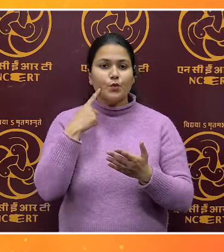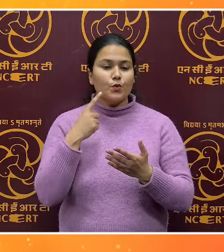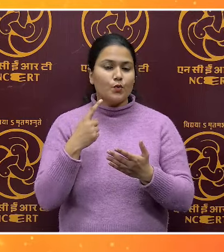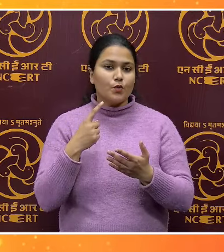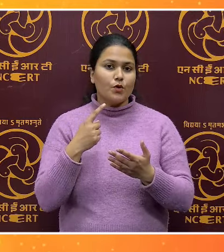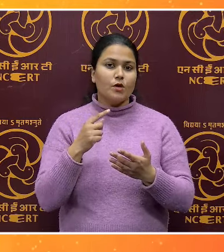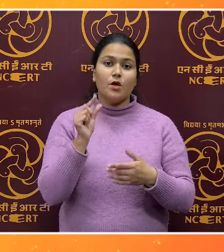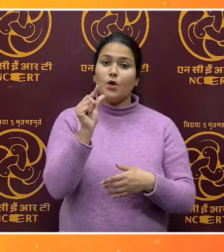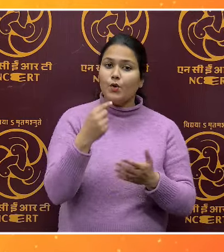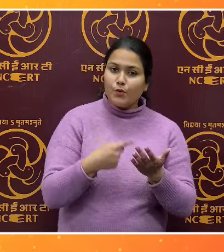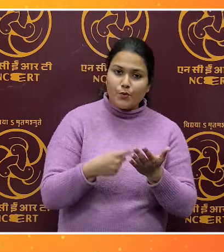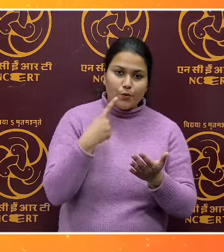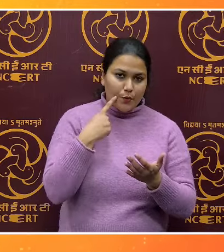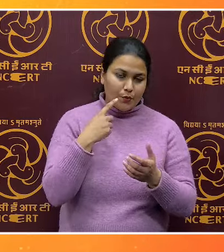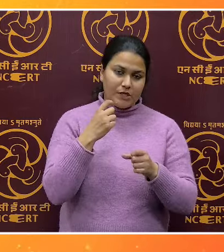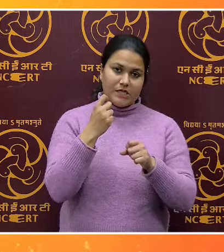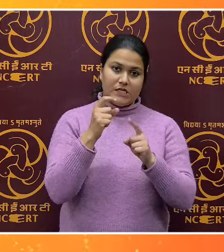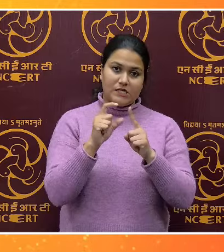bidentate,